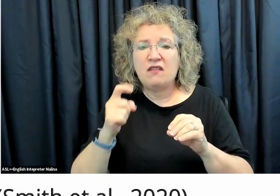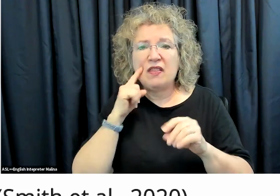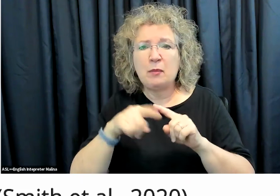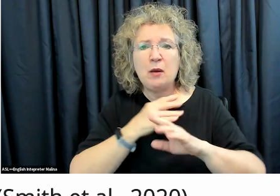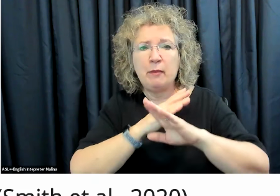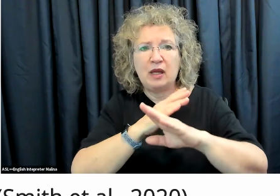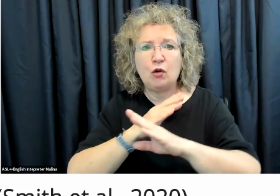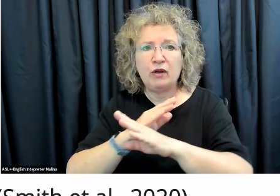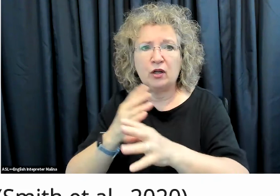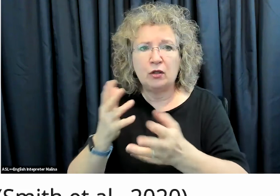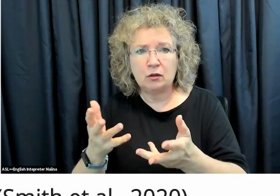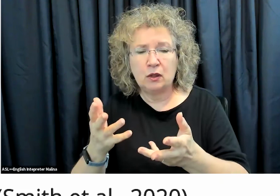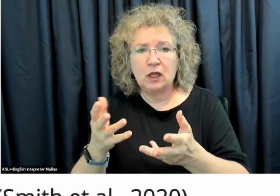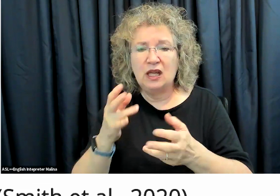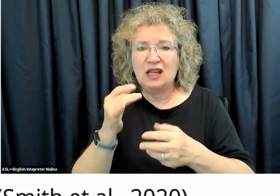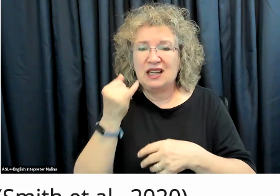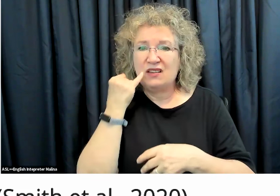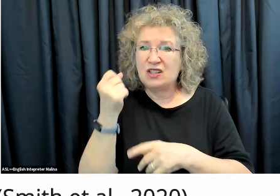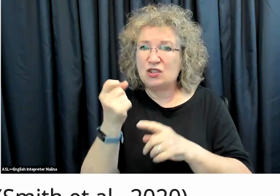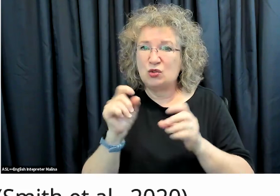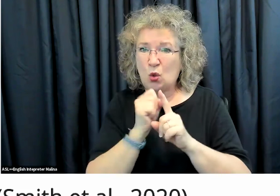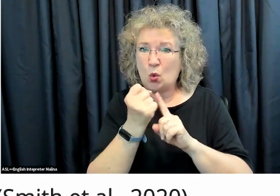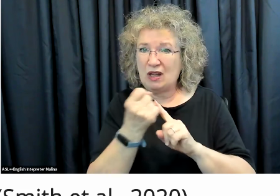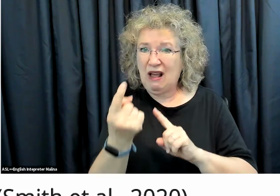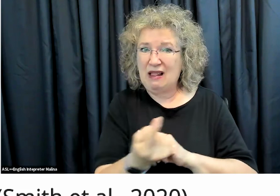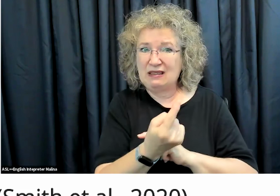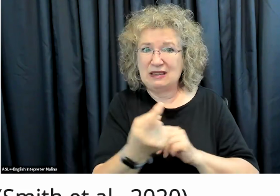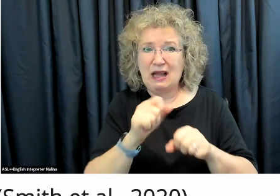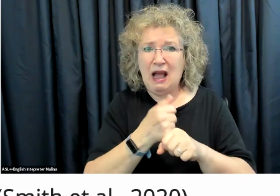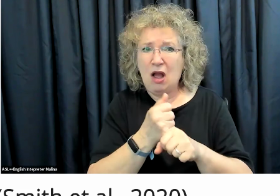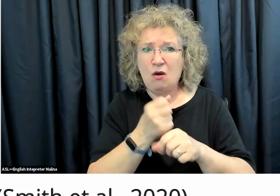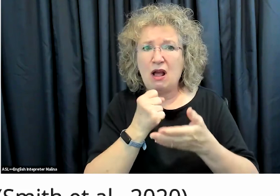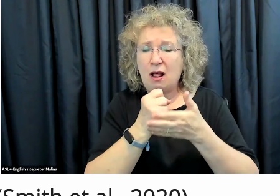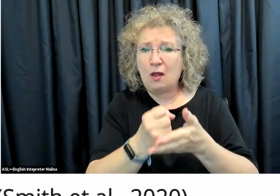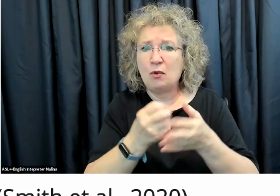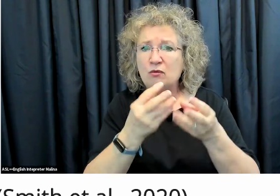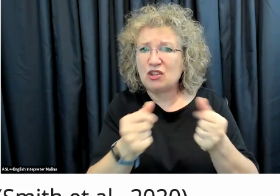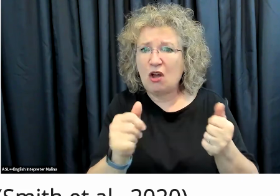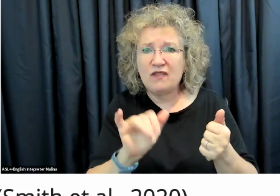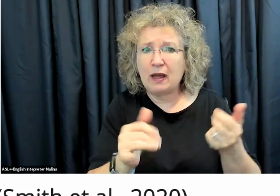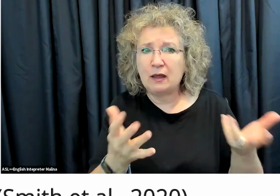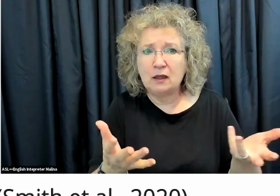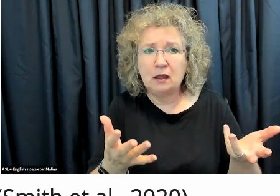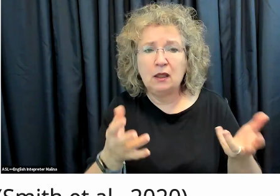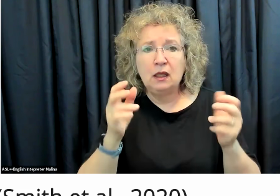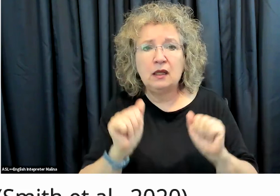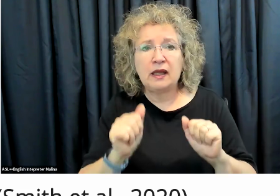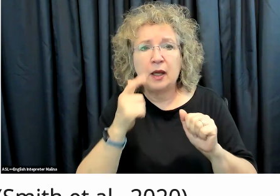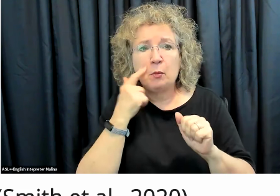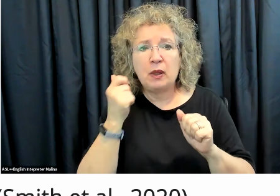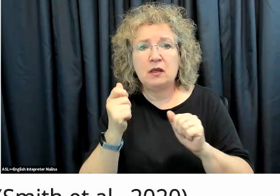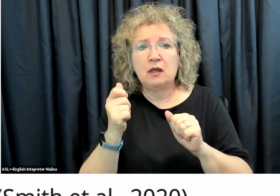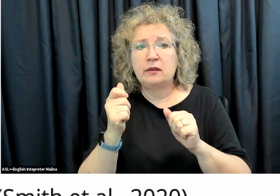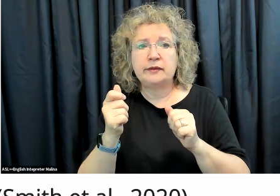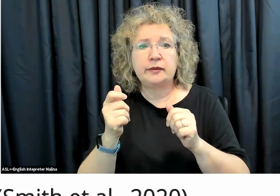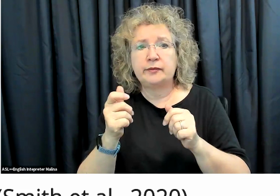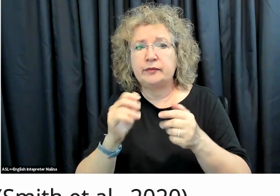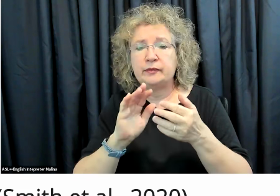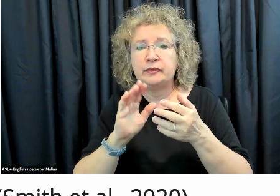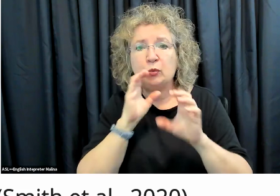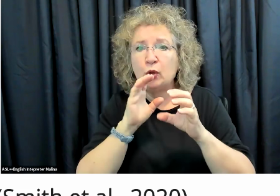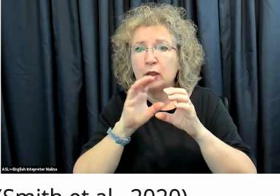help. Communication breakdowns, whether from technology gaps or language or trusted sites,